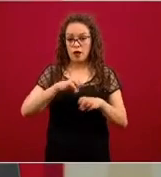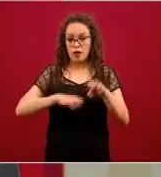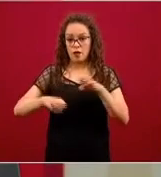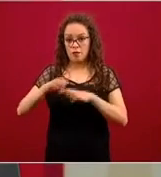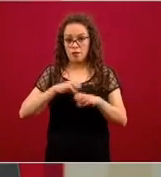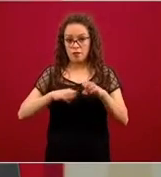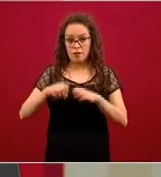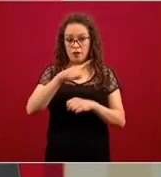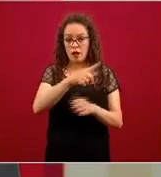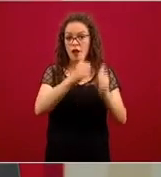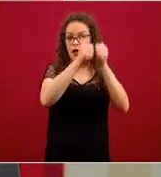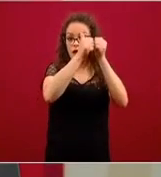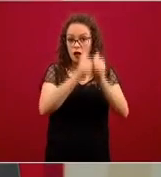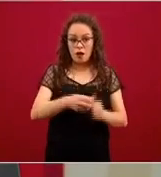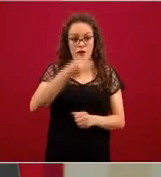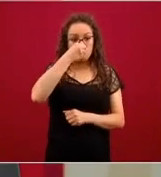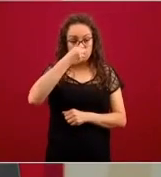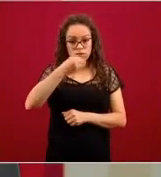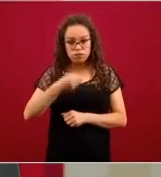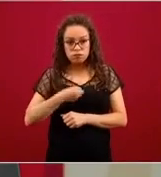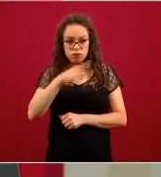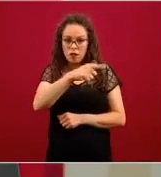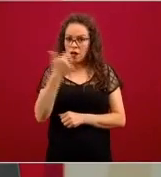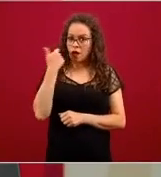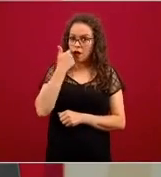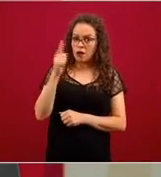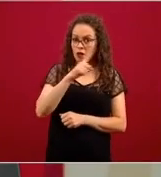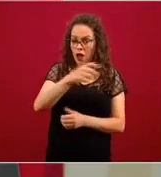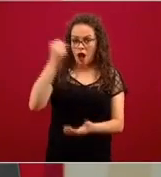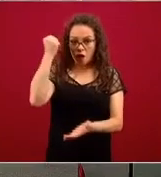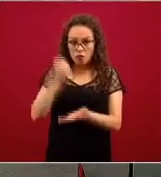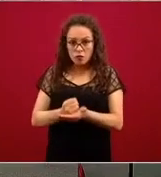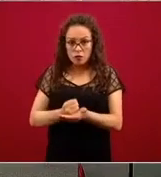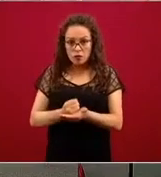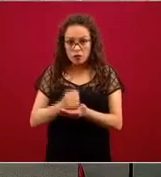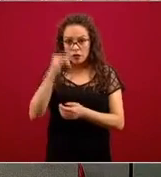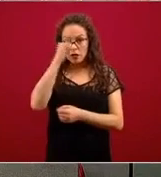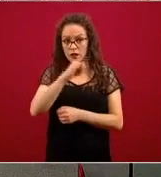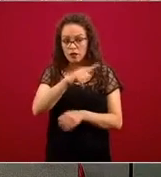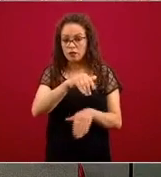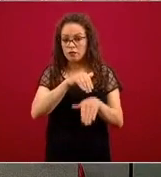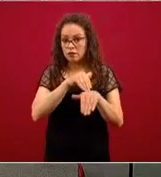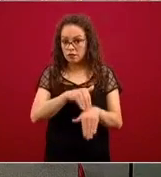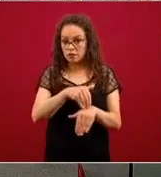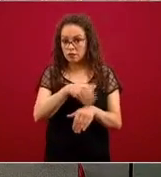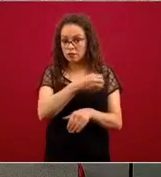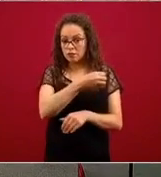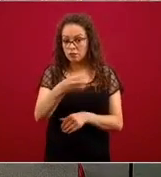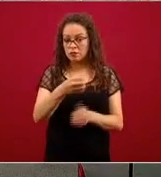had been installed in the company's factory against their will?